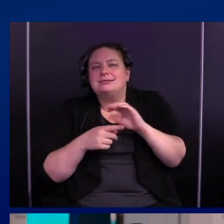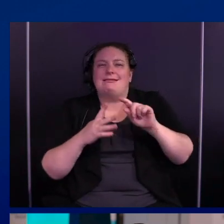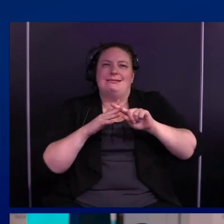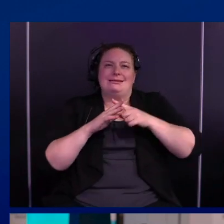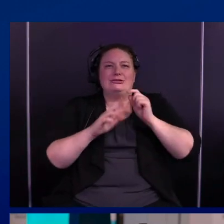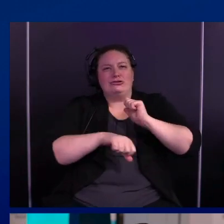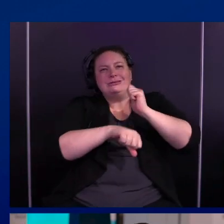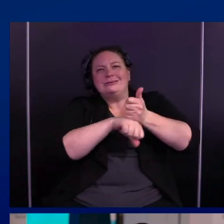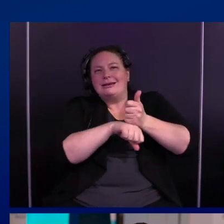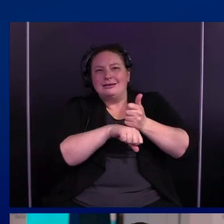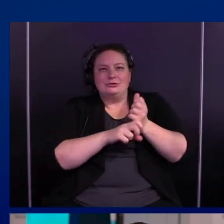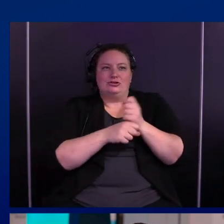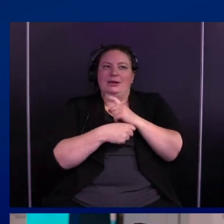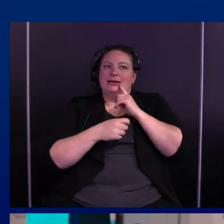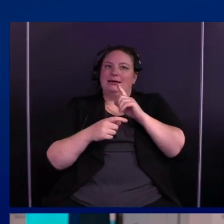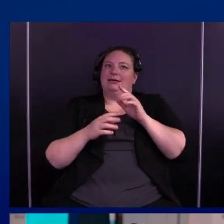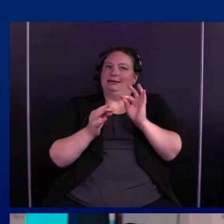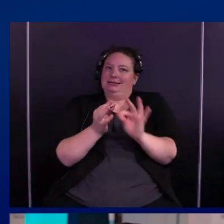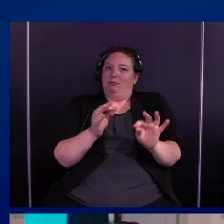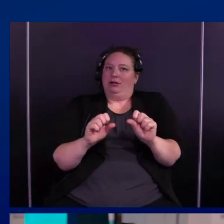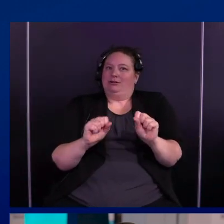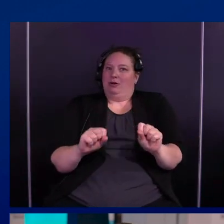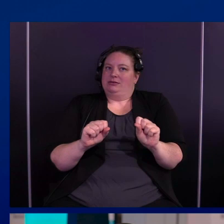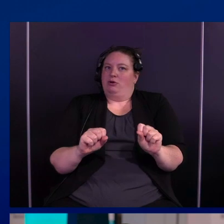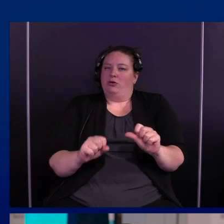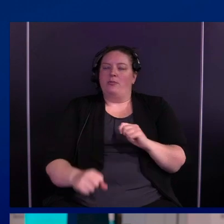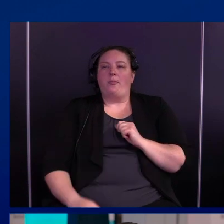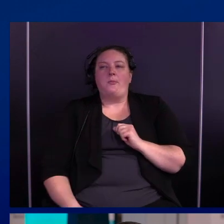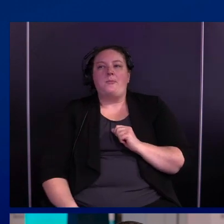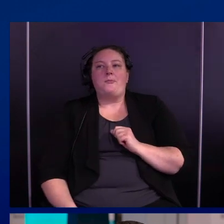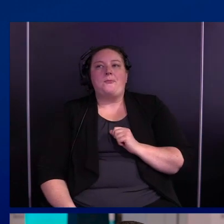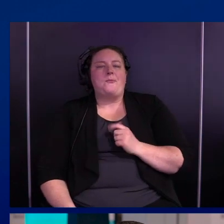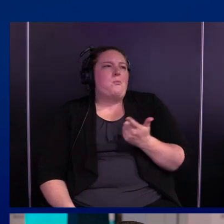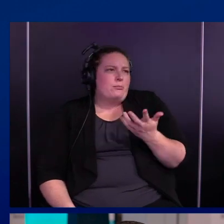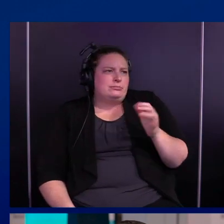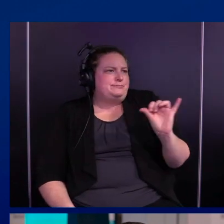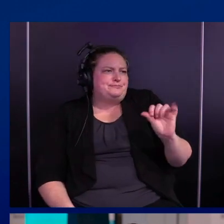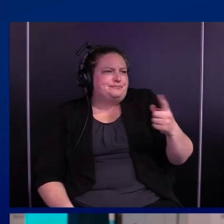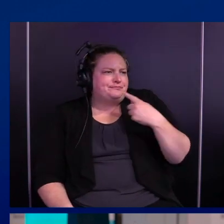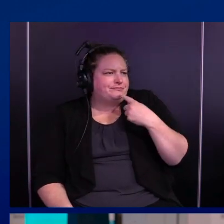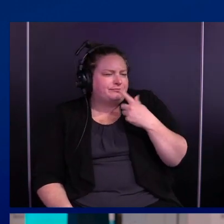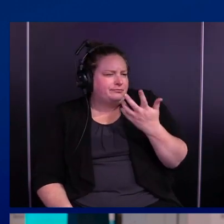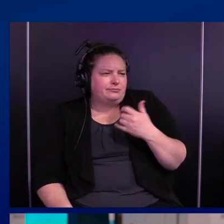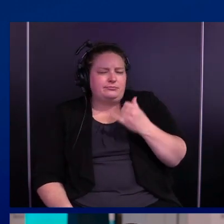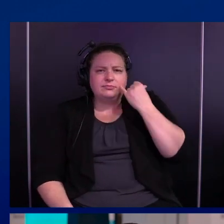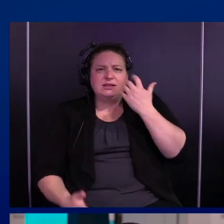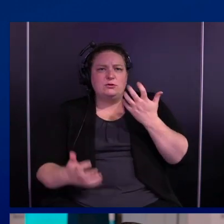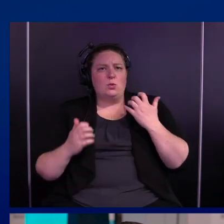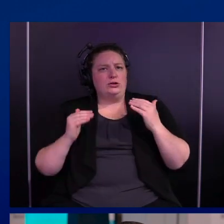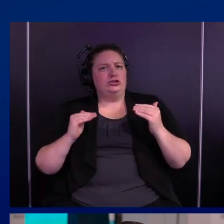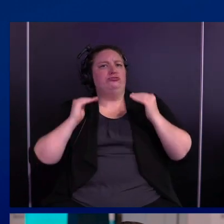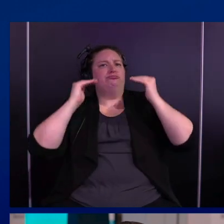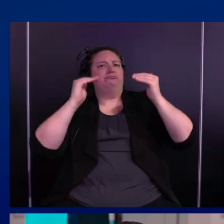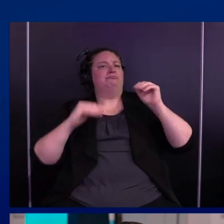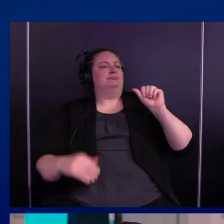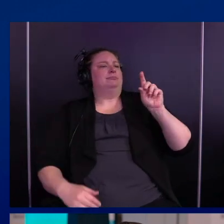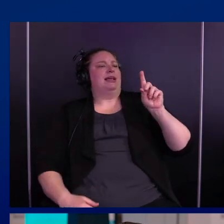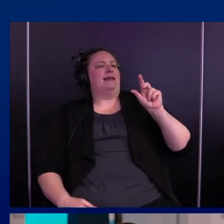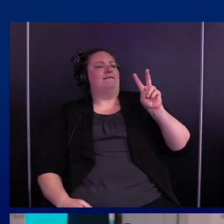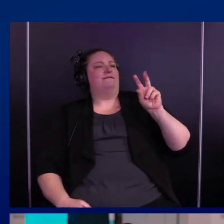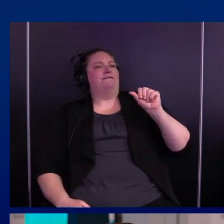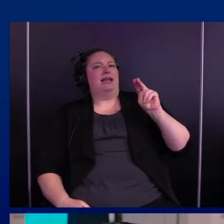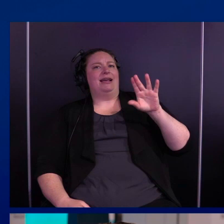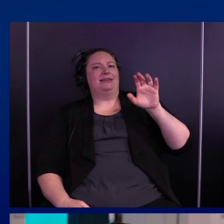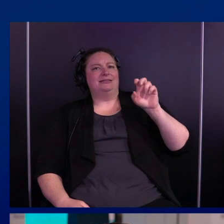settings, to make it as simple as possible. And as you said, if you want to go into an advanced mode, you can export the